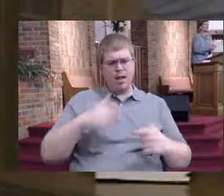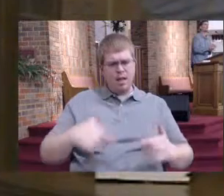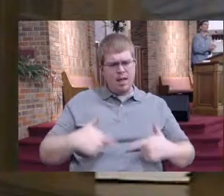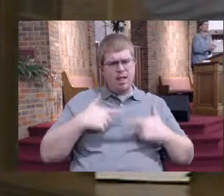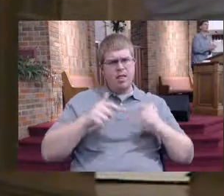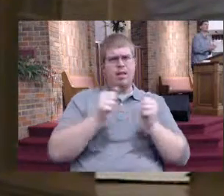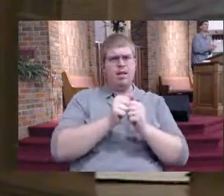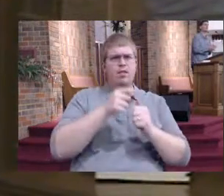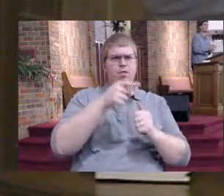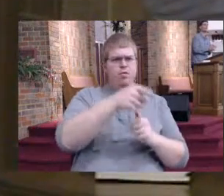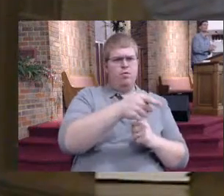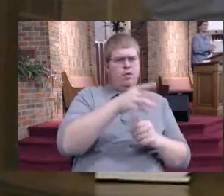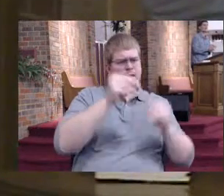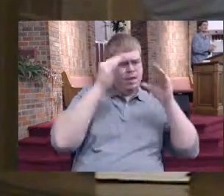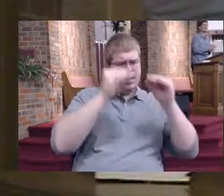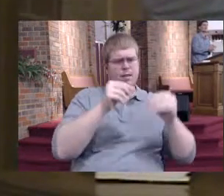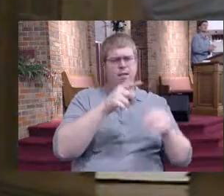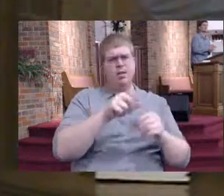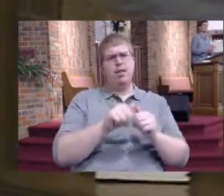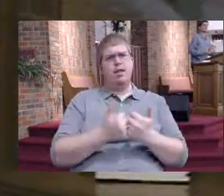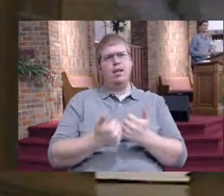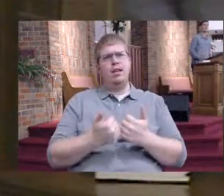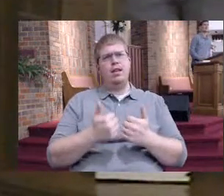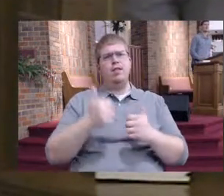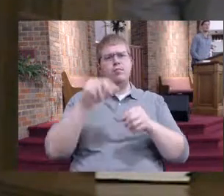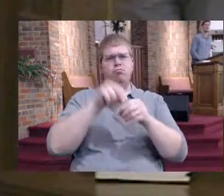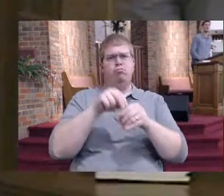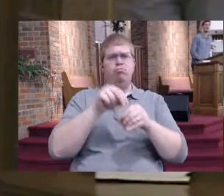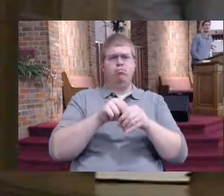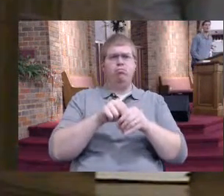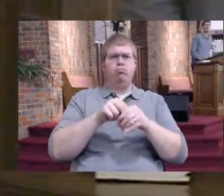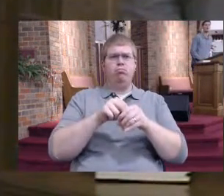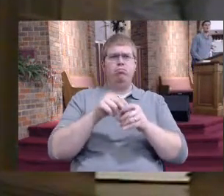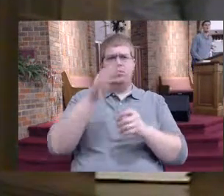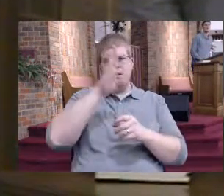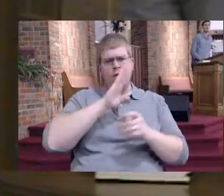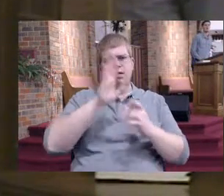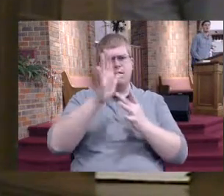what it means to be the kingdom of God together. And we get to do that as a community.